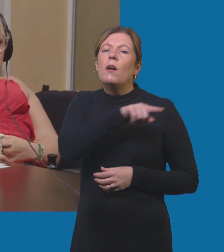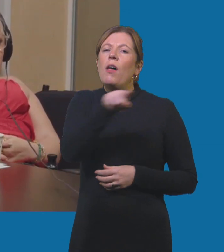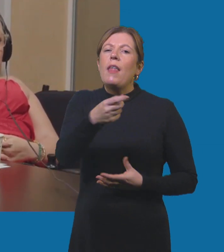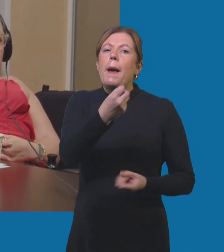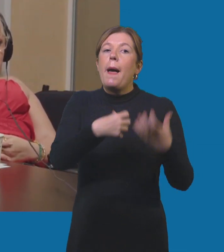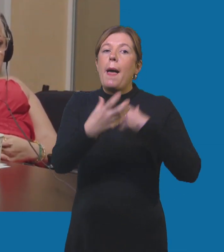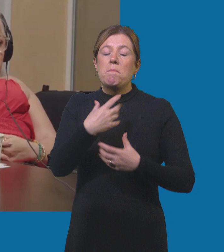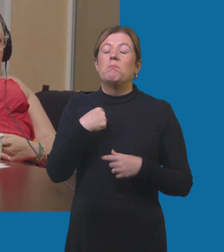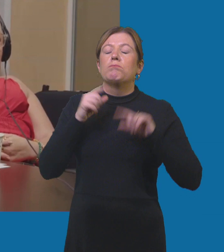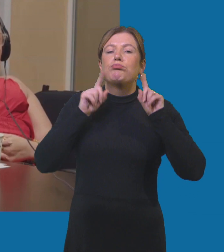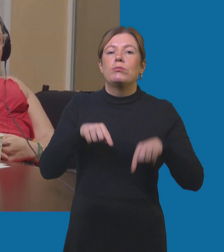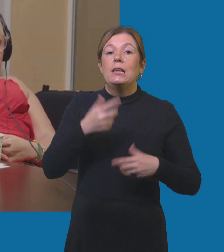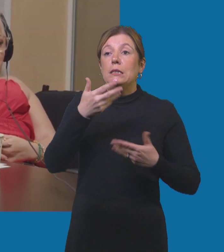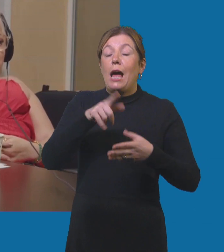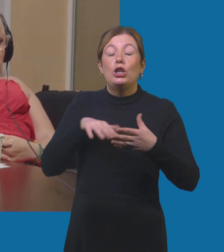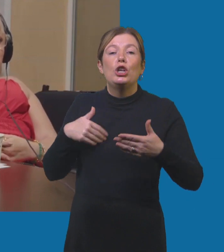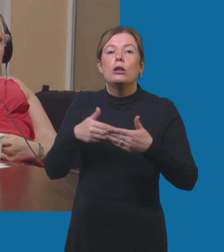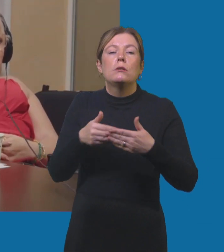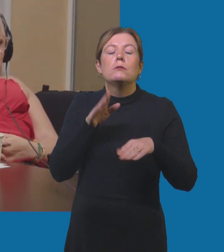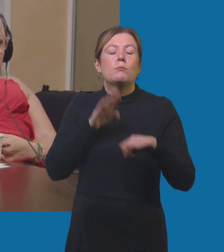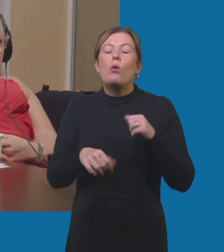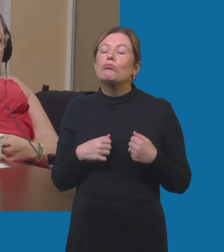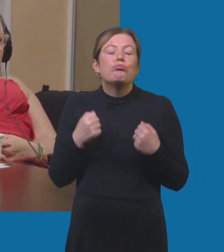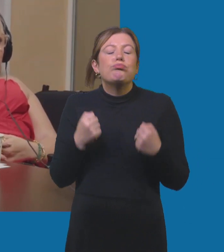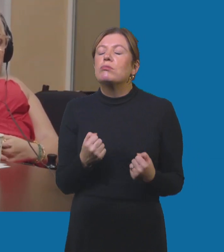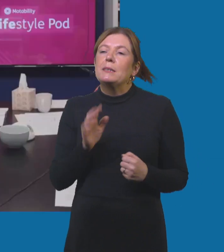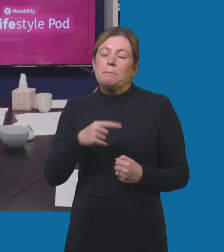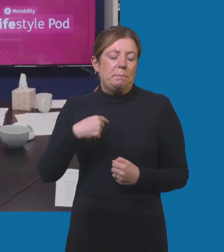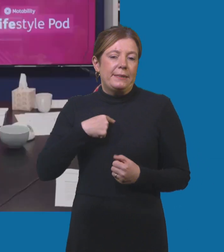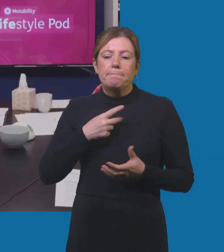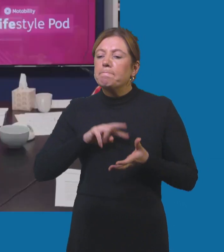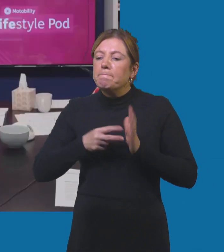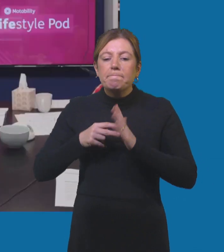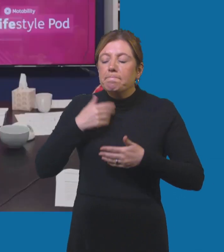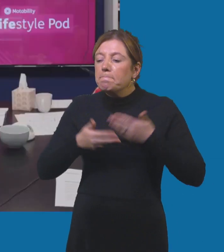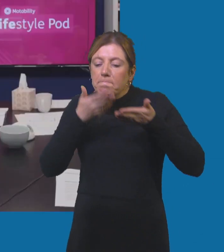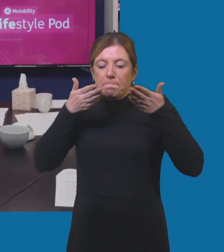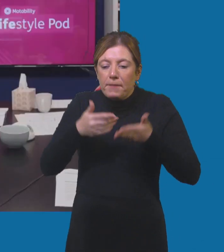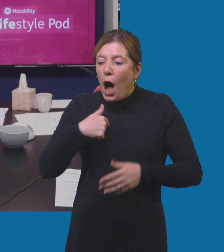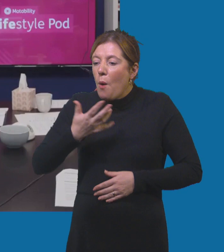for nearly 10 years when it came to sport, and just set my own path, focused on what I wanted to do.